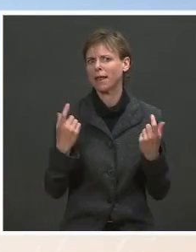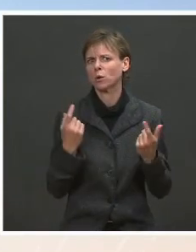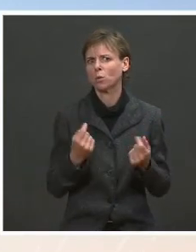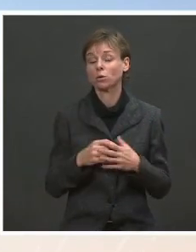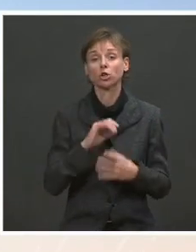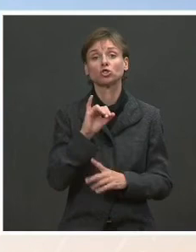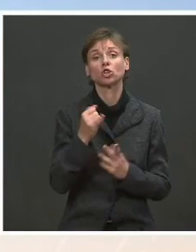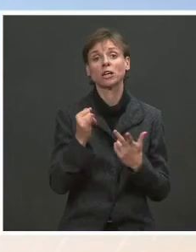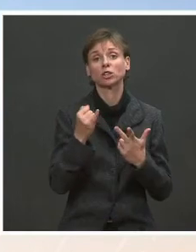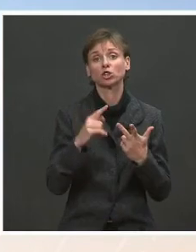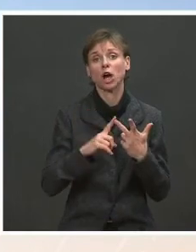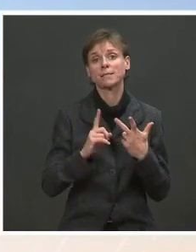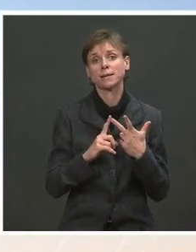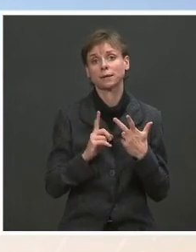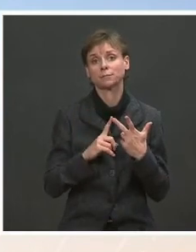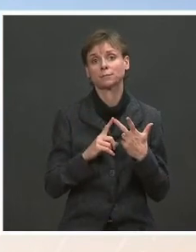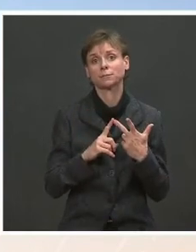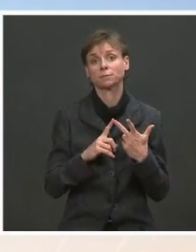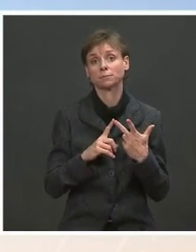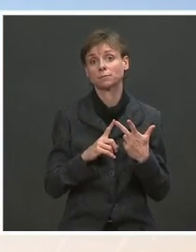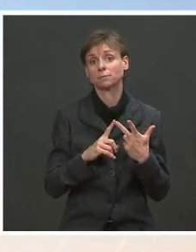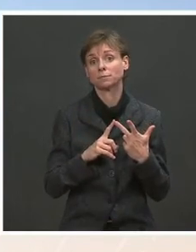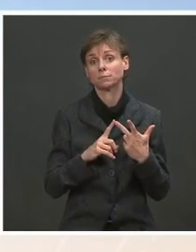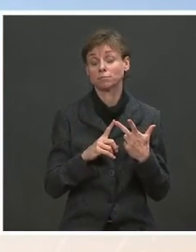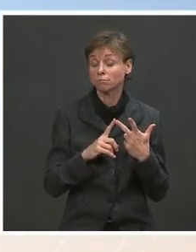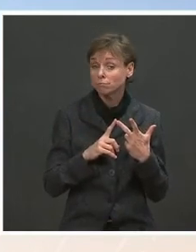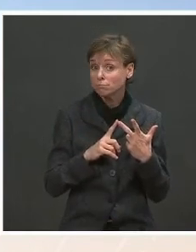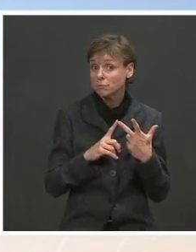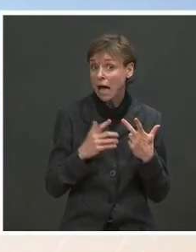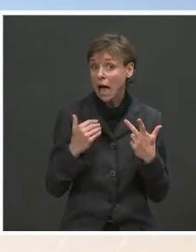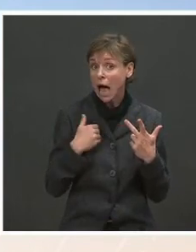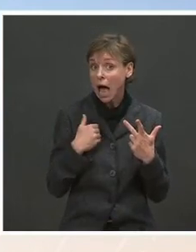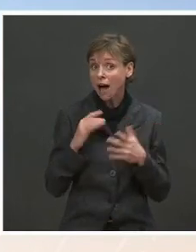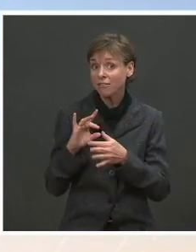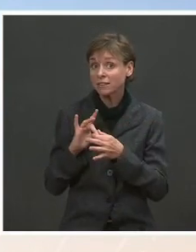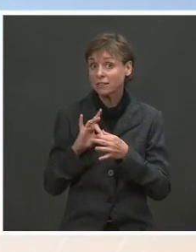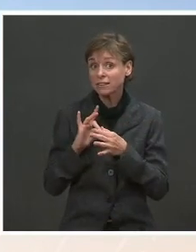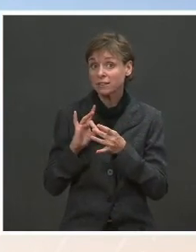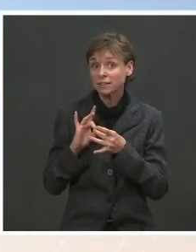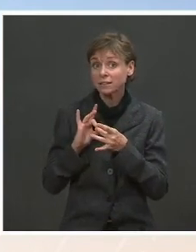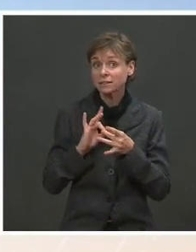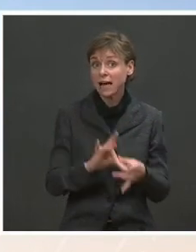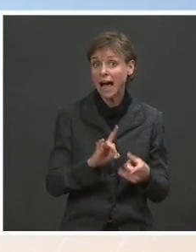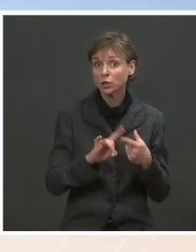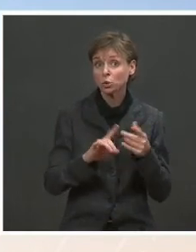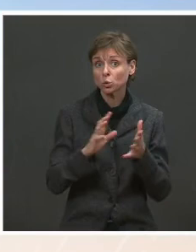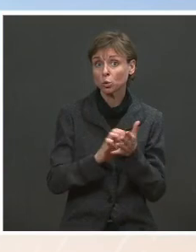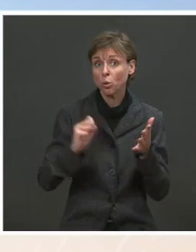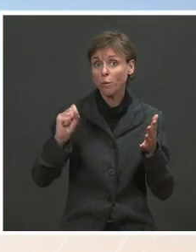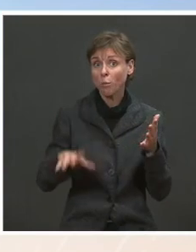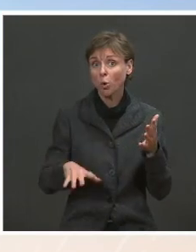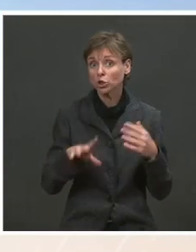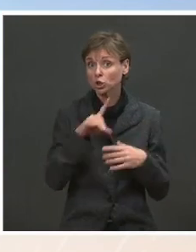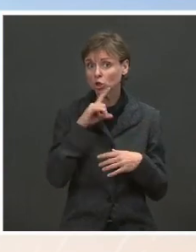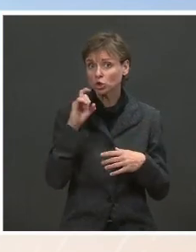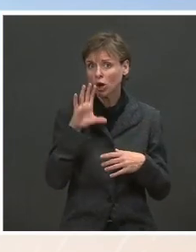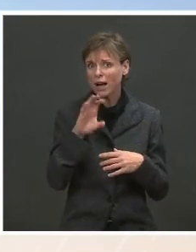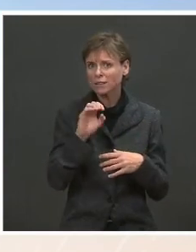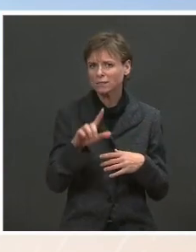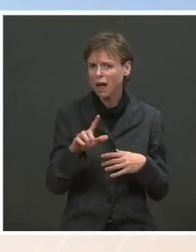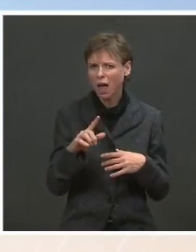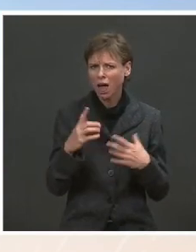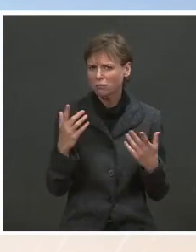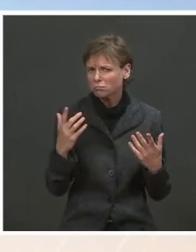Johnson one. Well, that one has ties to a connection to abortion-derived cell lines. So some